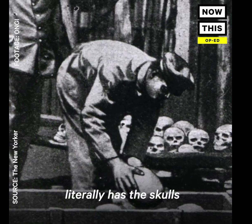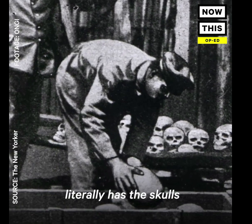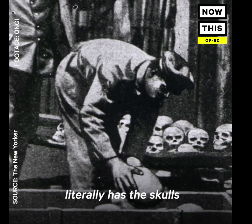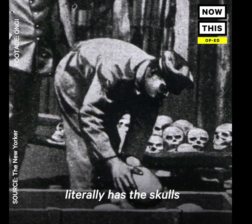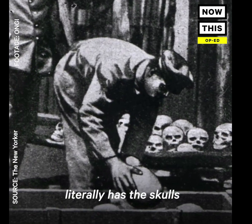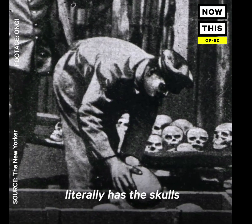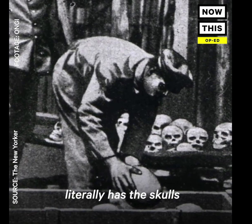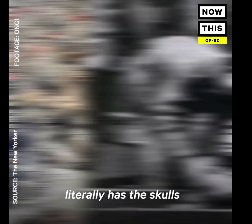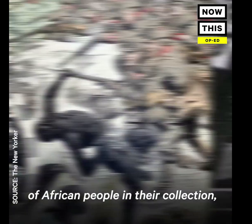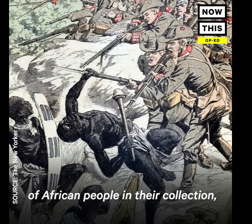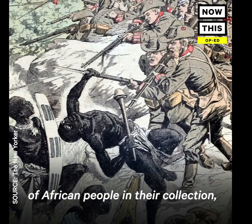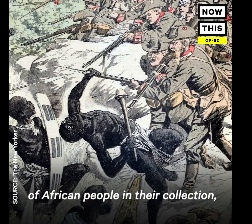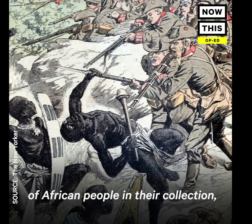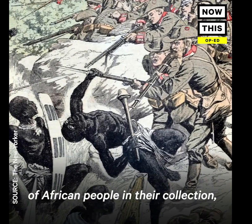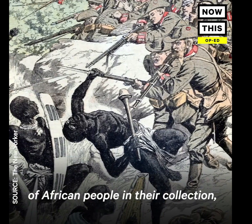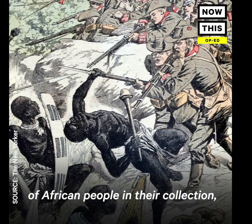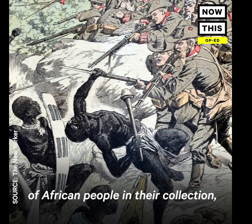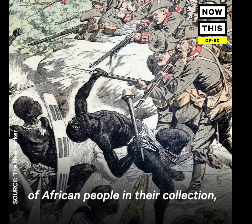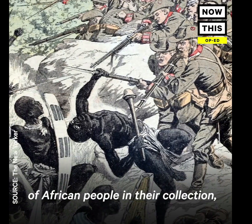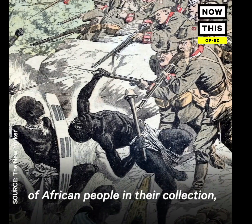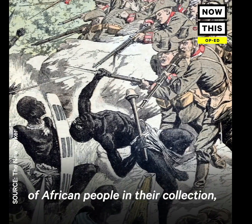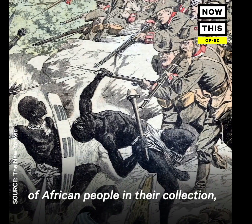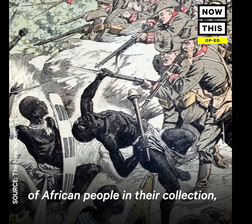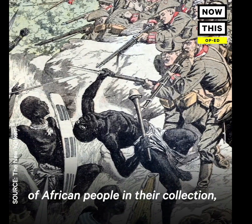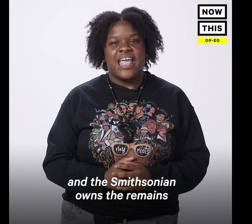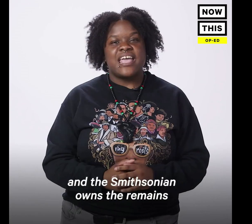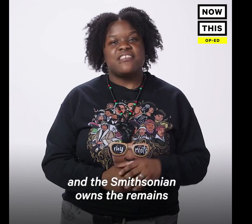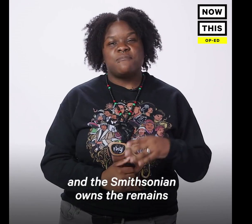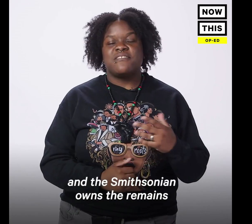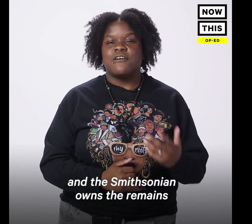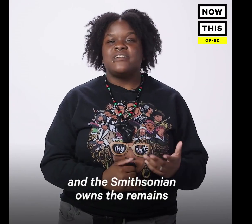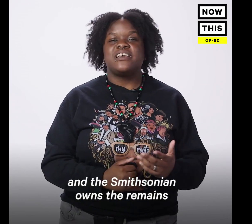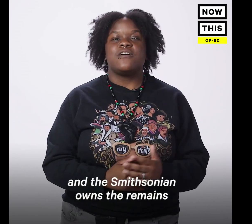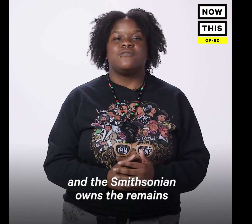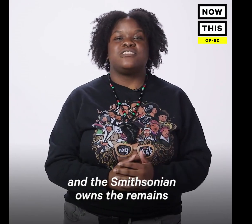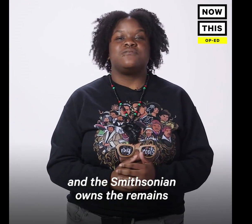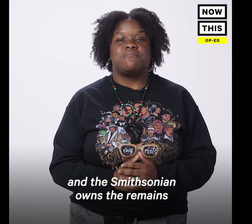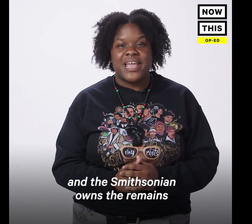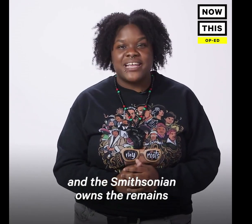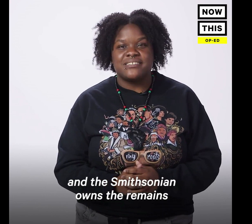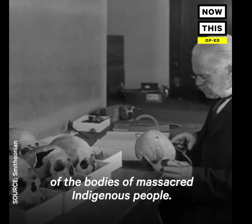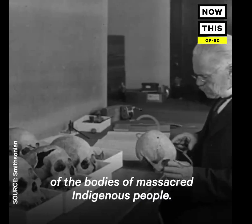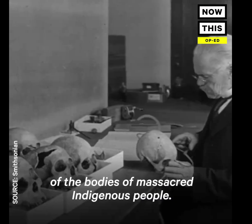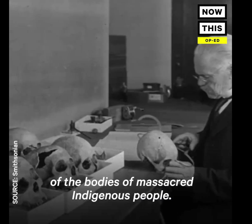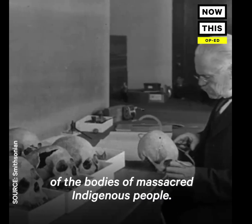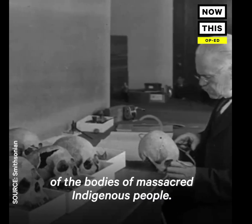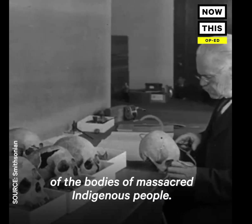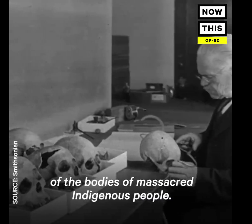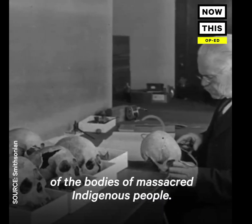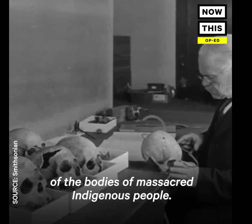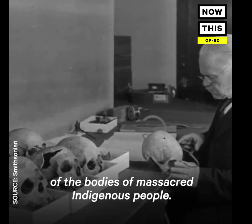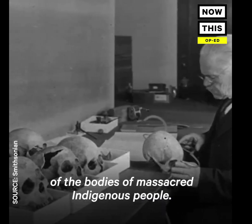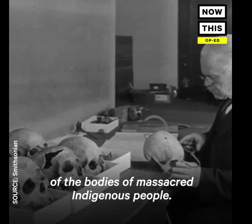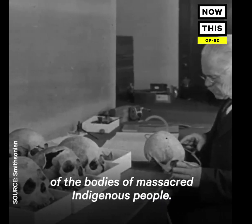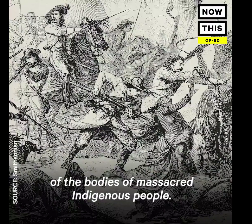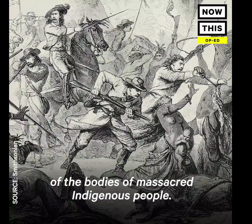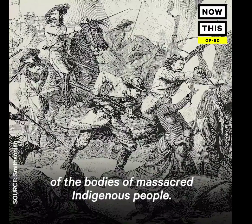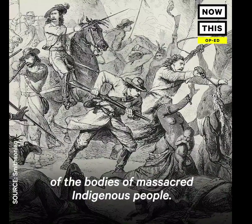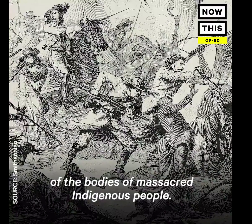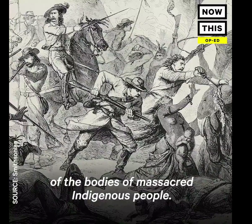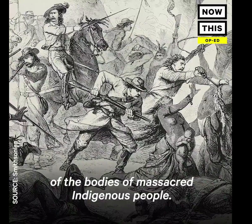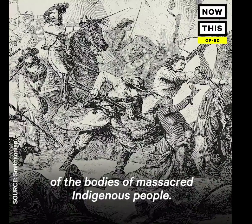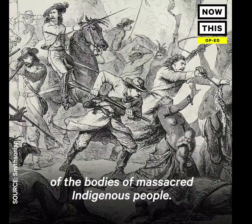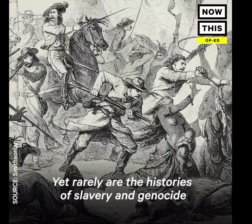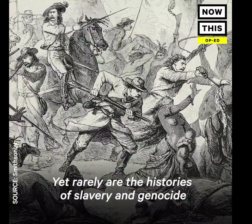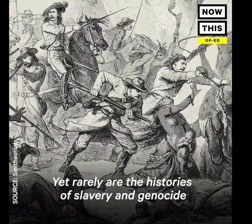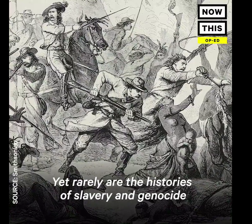the skulls of African people in their collection. And the Smithsonian owns the remains of the bodies of massacred